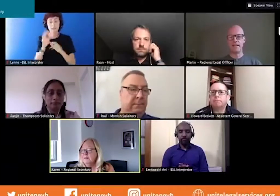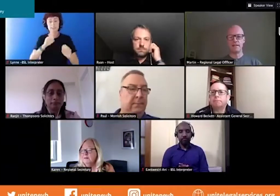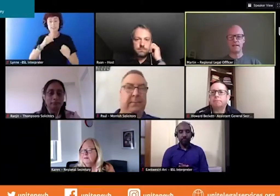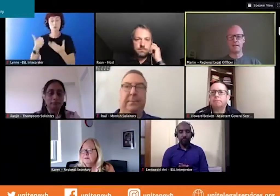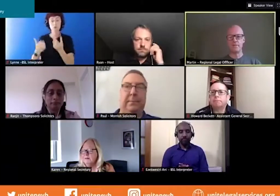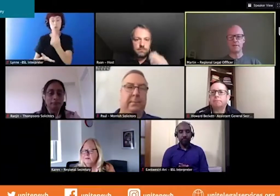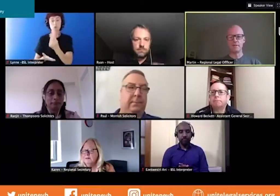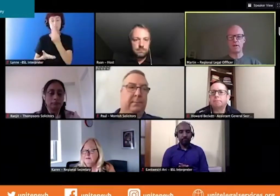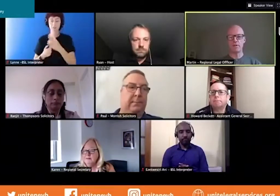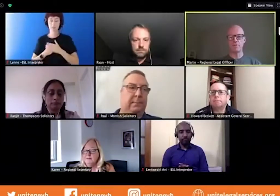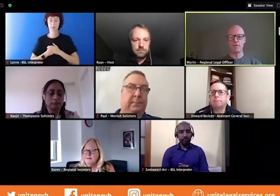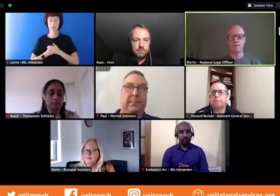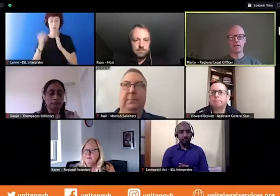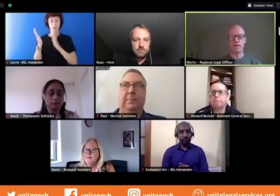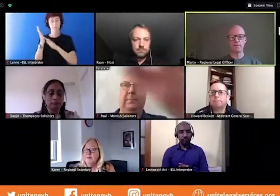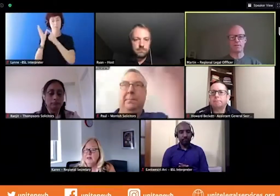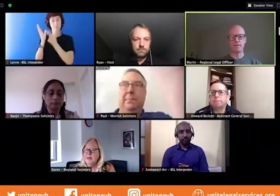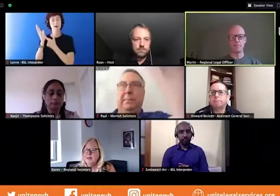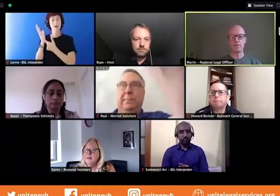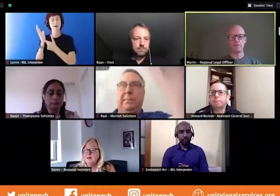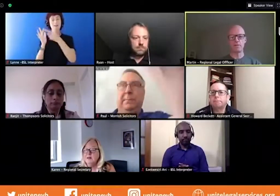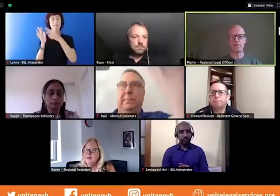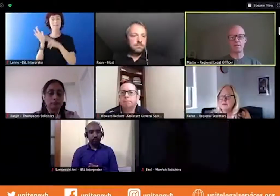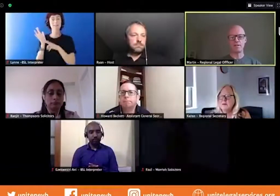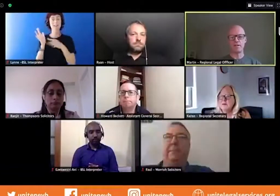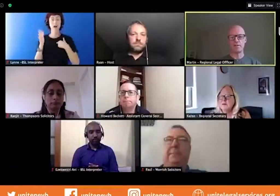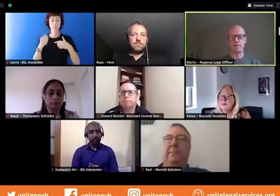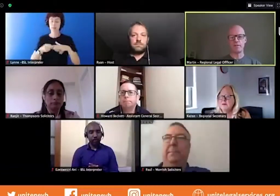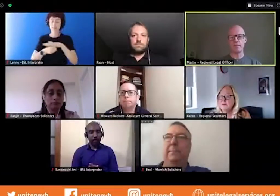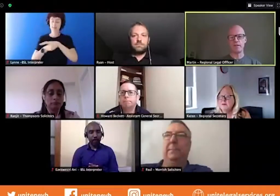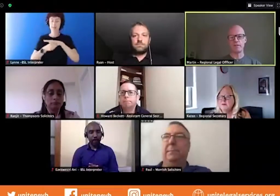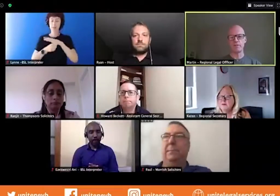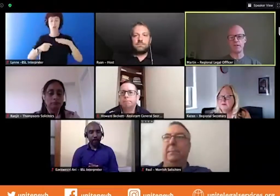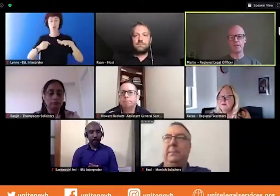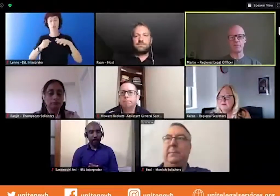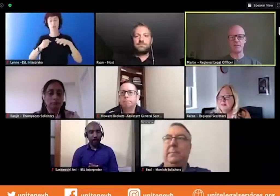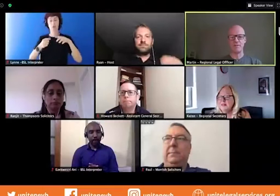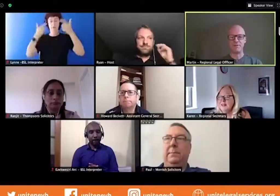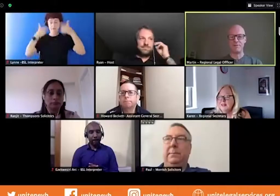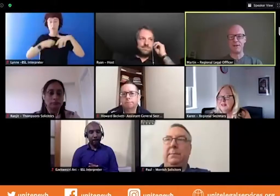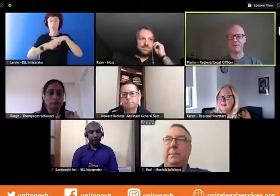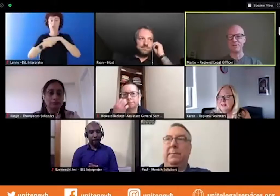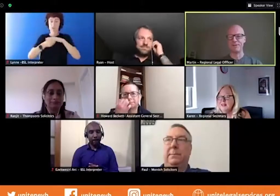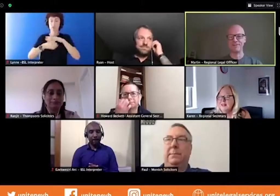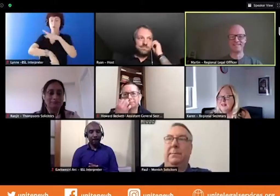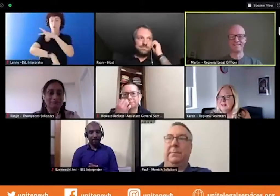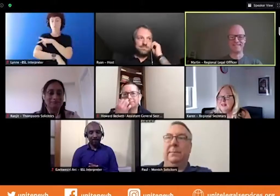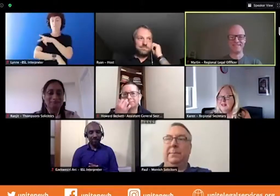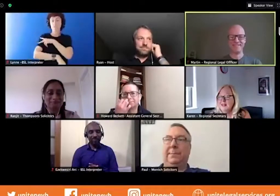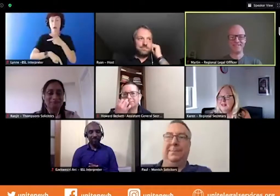Hi, I'm Martin Wright, Regional Legal Officer, and apologies, I just had a bit of an internet issue there, so I'm back on.